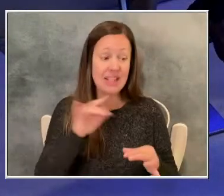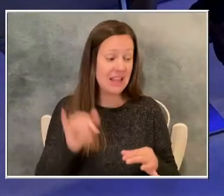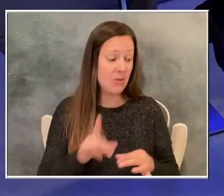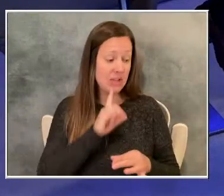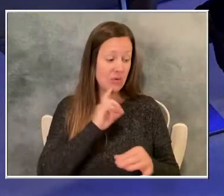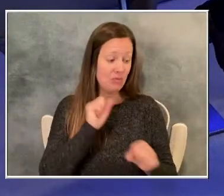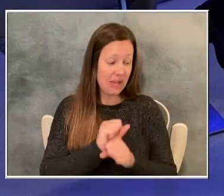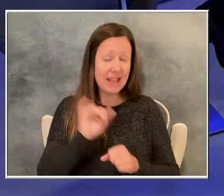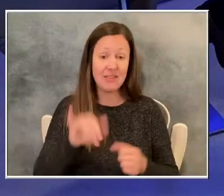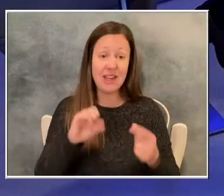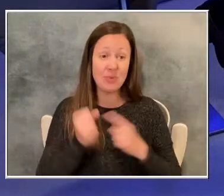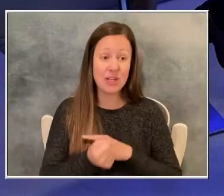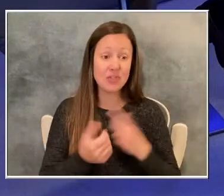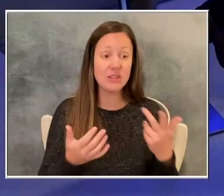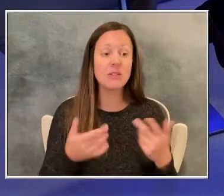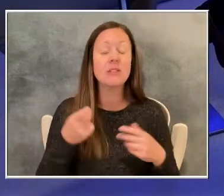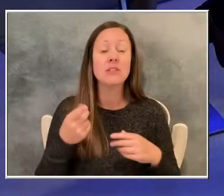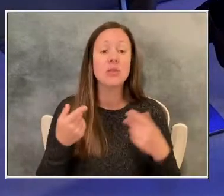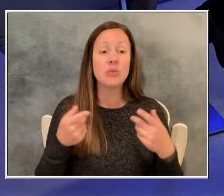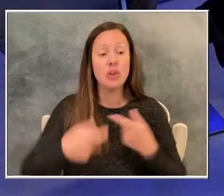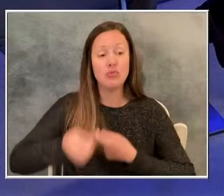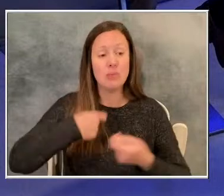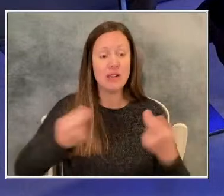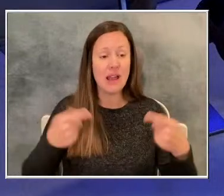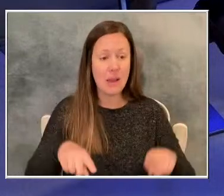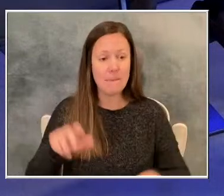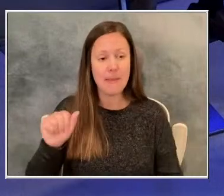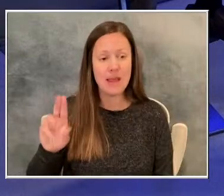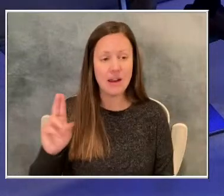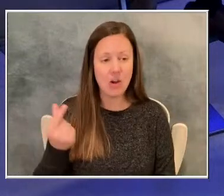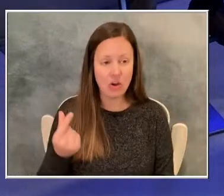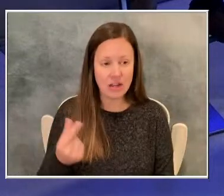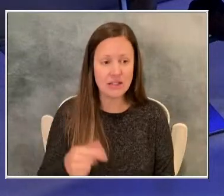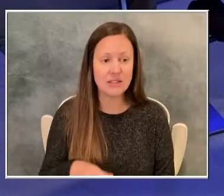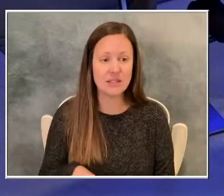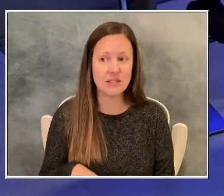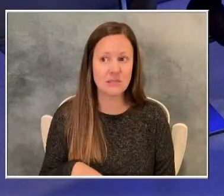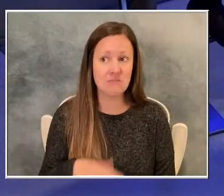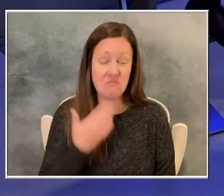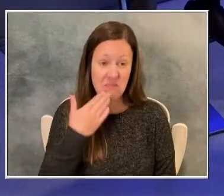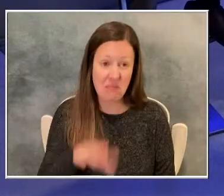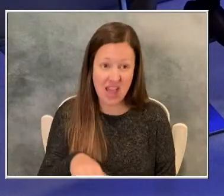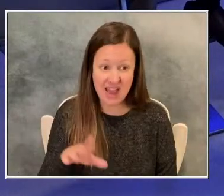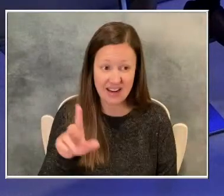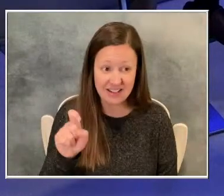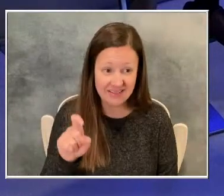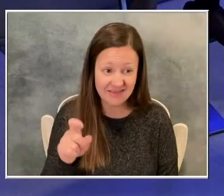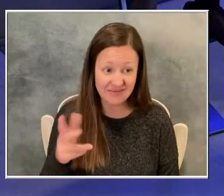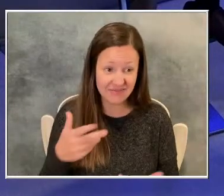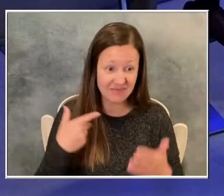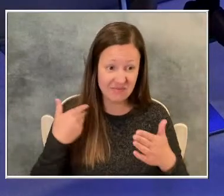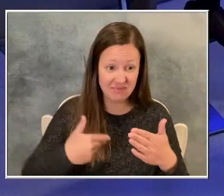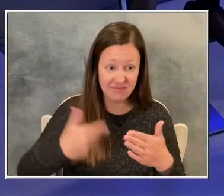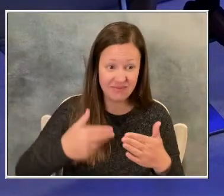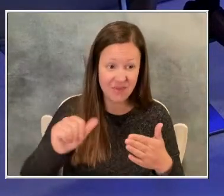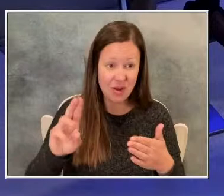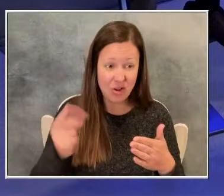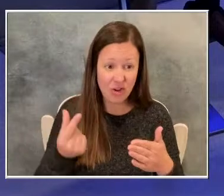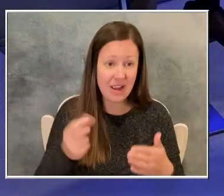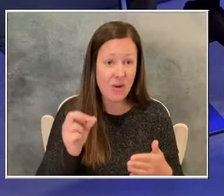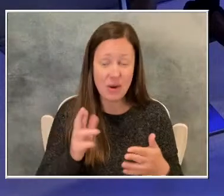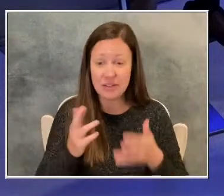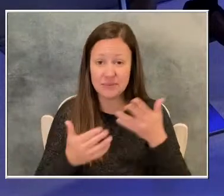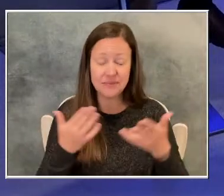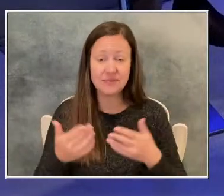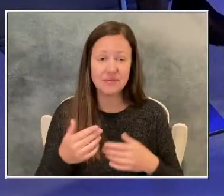got your transplant in August. How bad was it leading up to the transplant? I mean, you were on borrowed